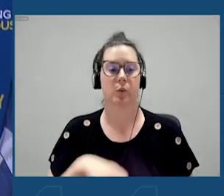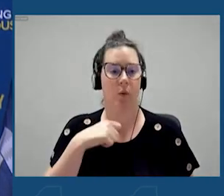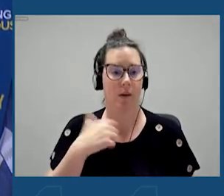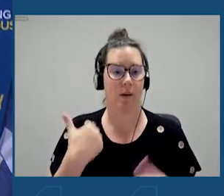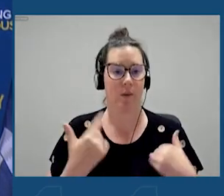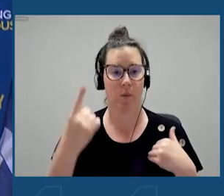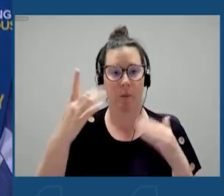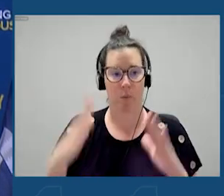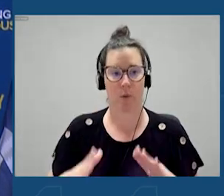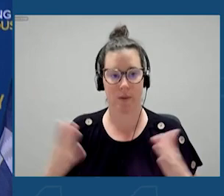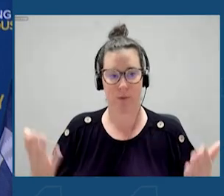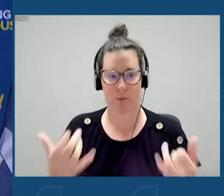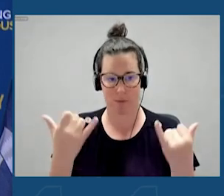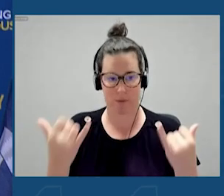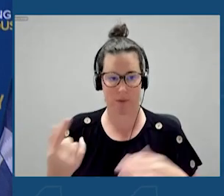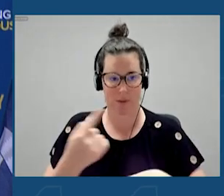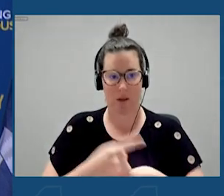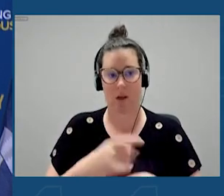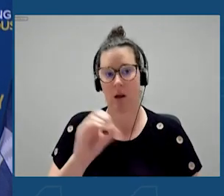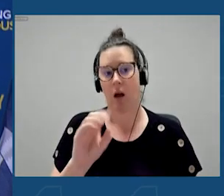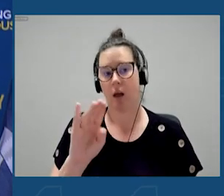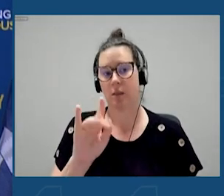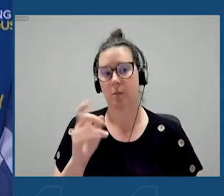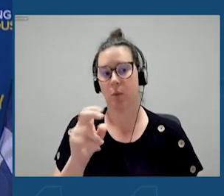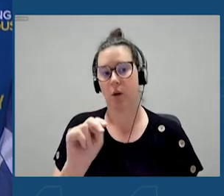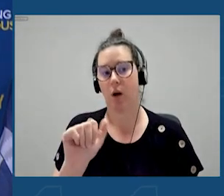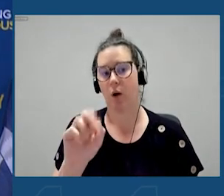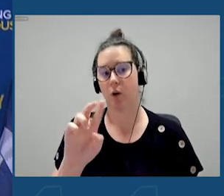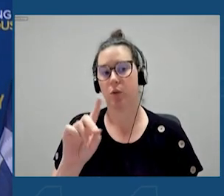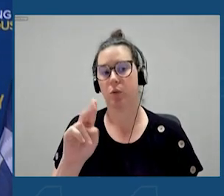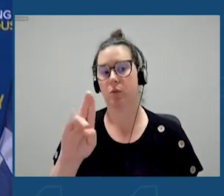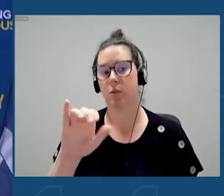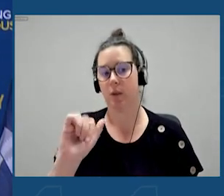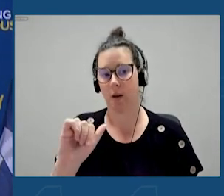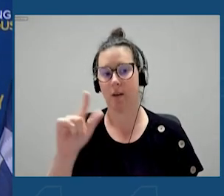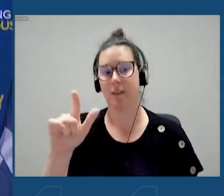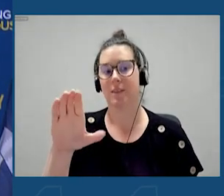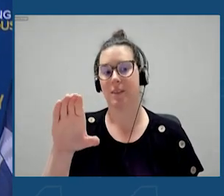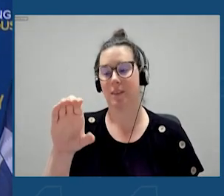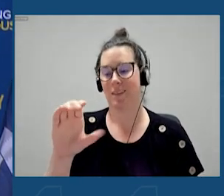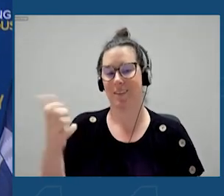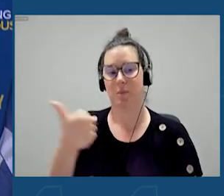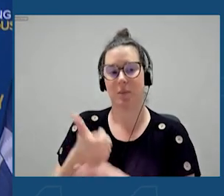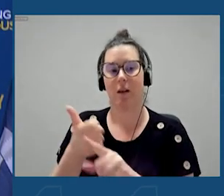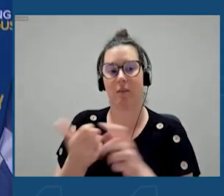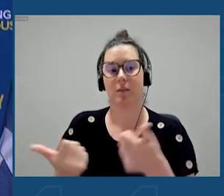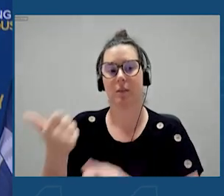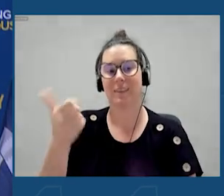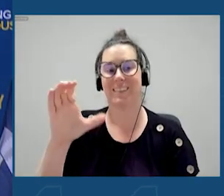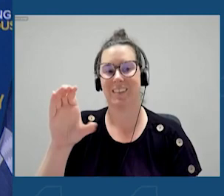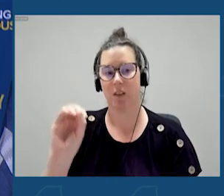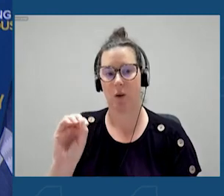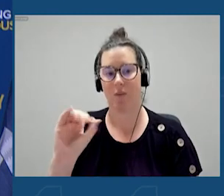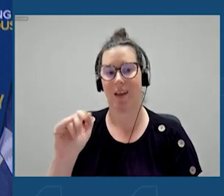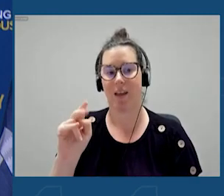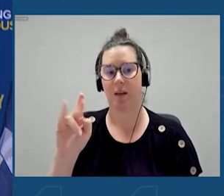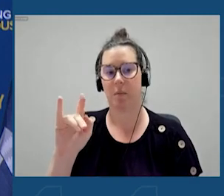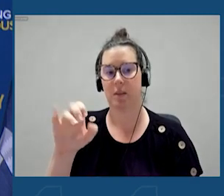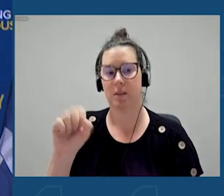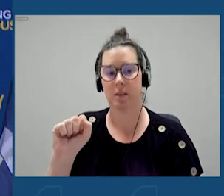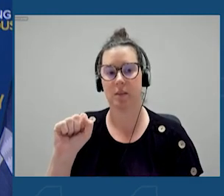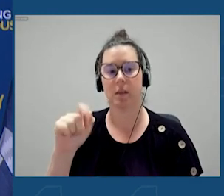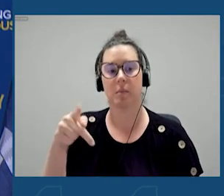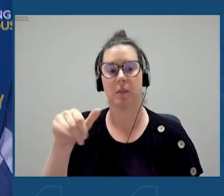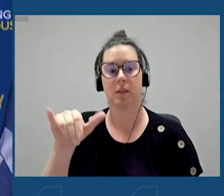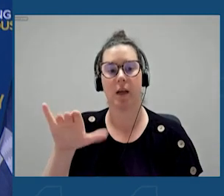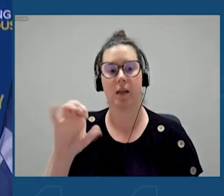here today, Osborne Orduña, who's the CEO of Cannabis Place, and he's the first service-disabled veteran